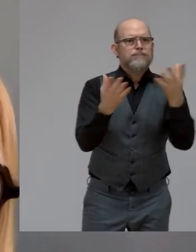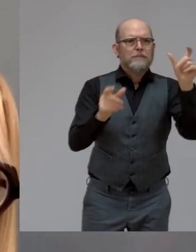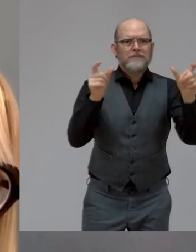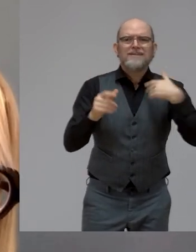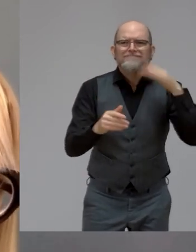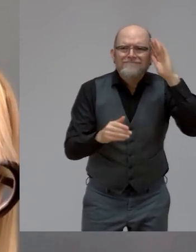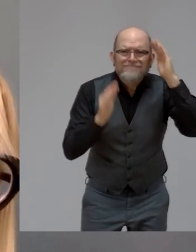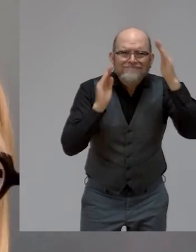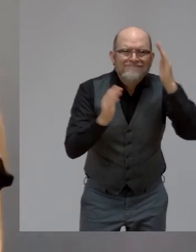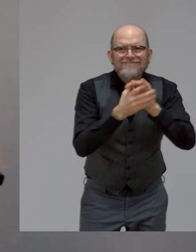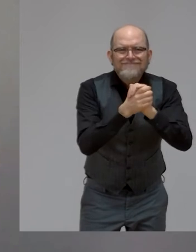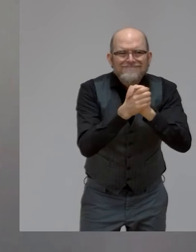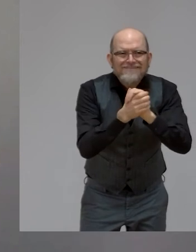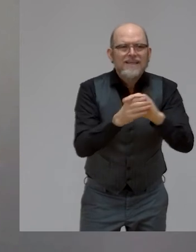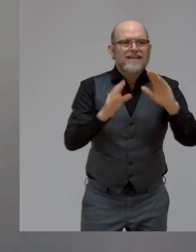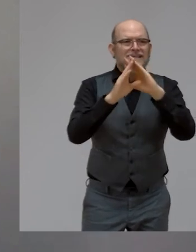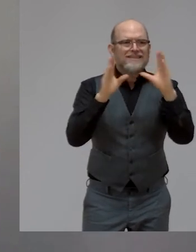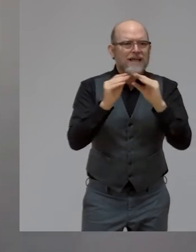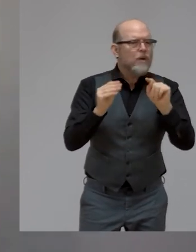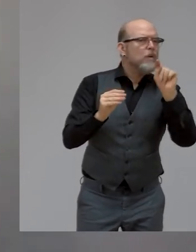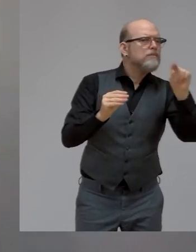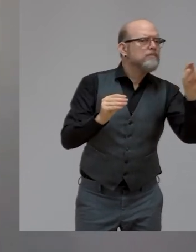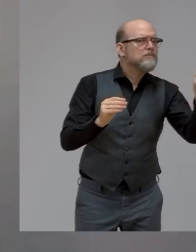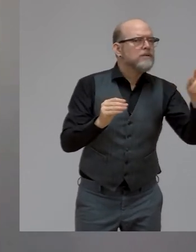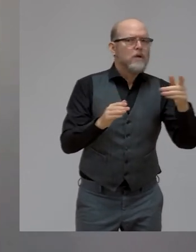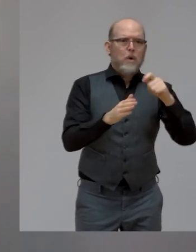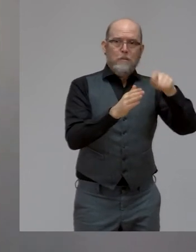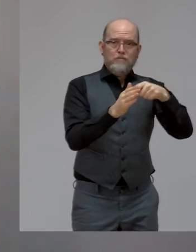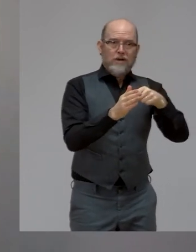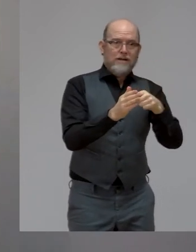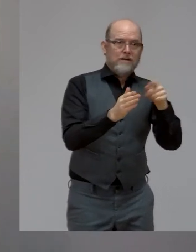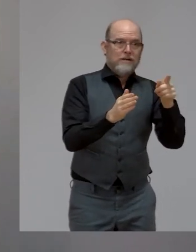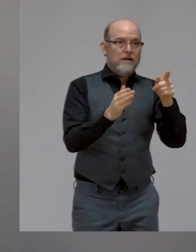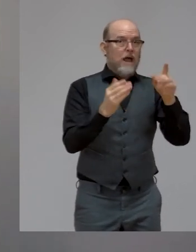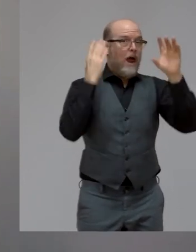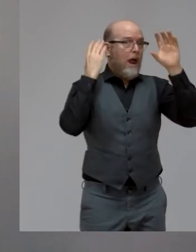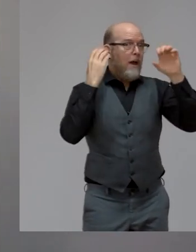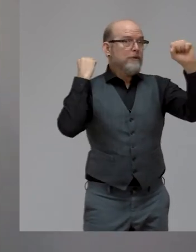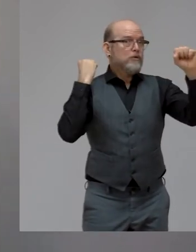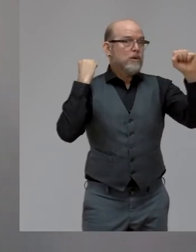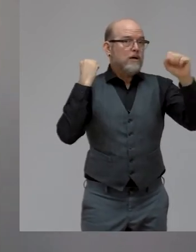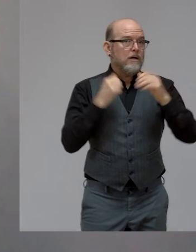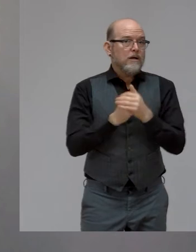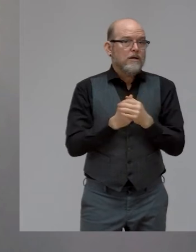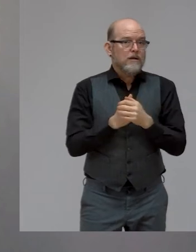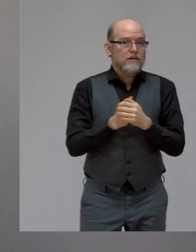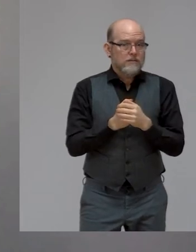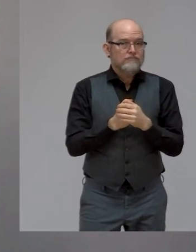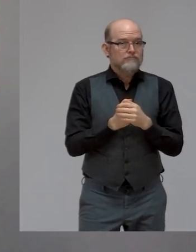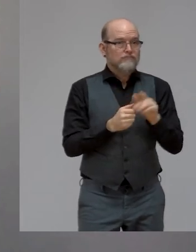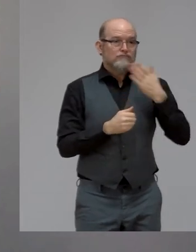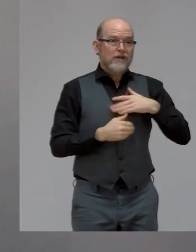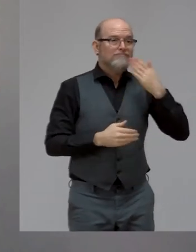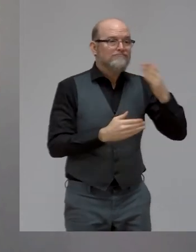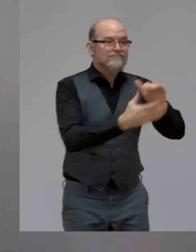Ambassador, Michael Ramon, later on at 11 o'clock when we're talking about fulfilling dreams. But I encourage all of you to come in and out of